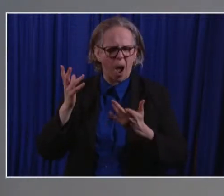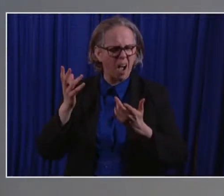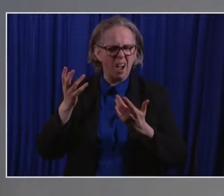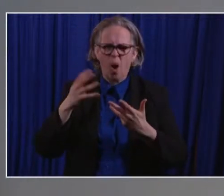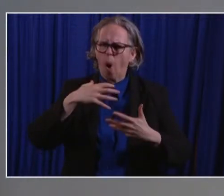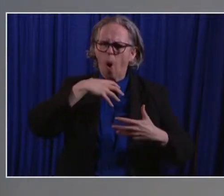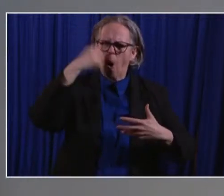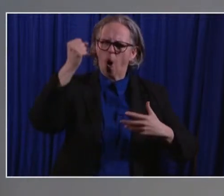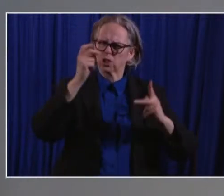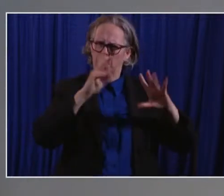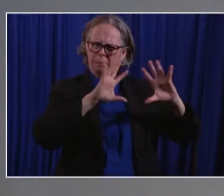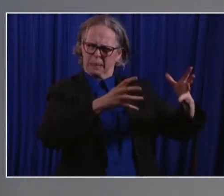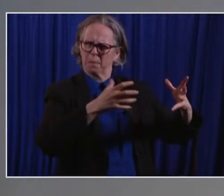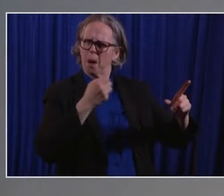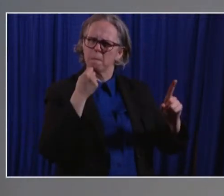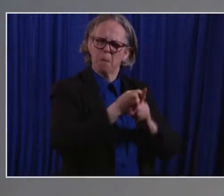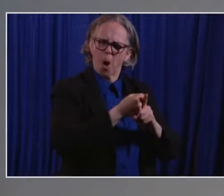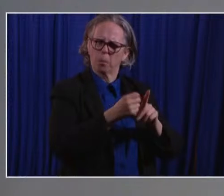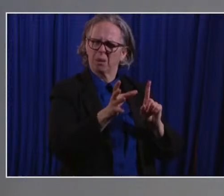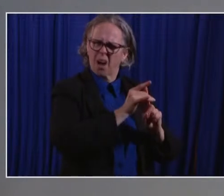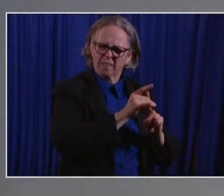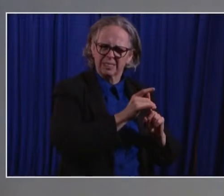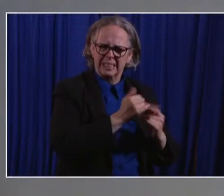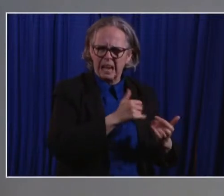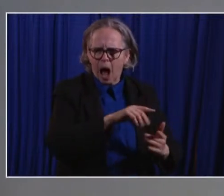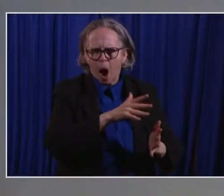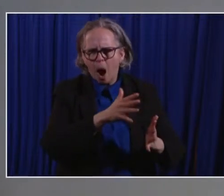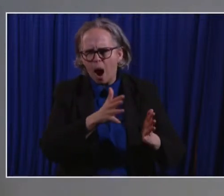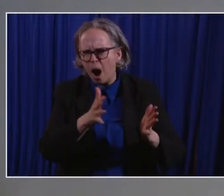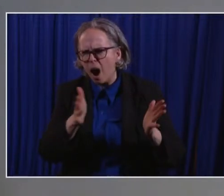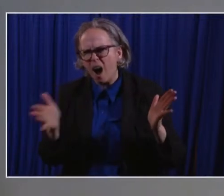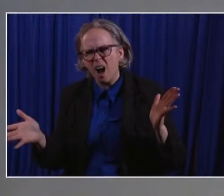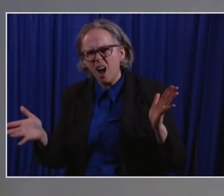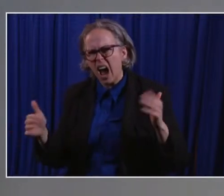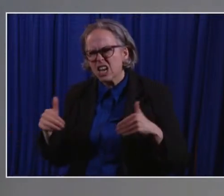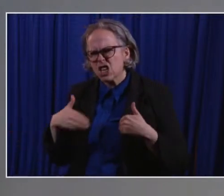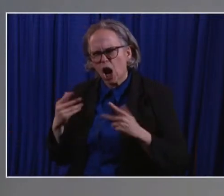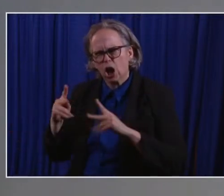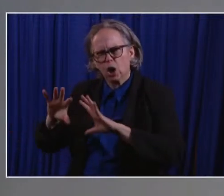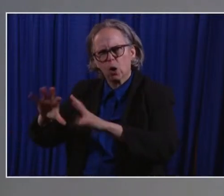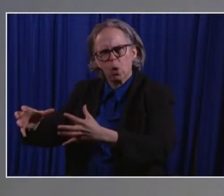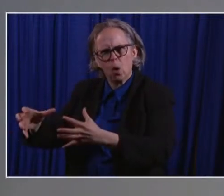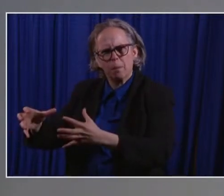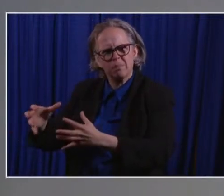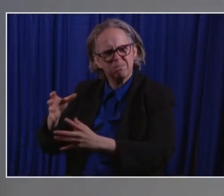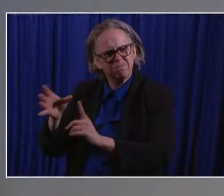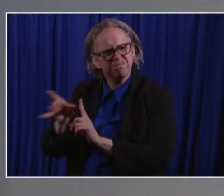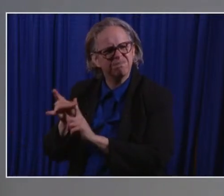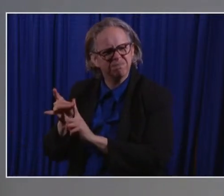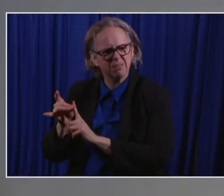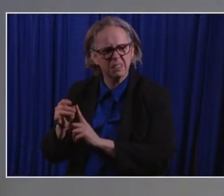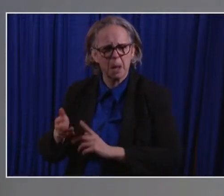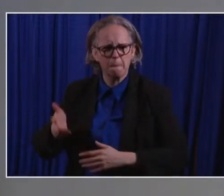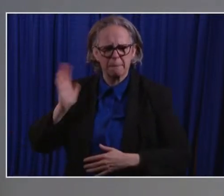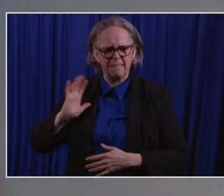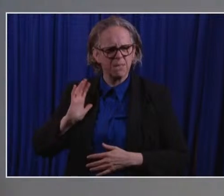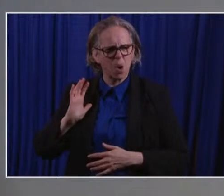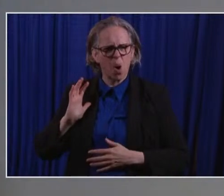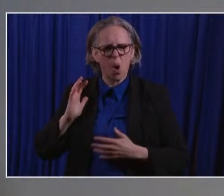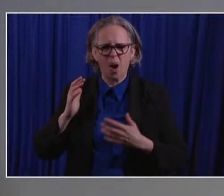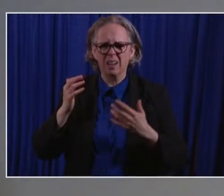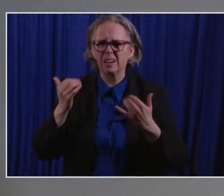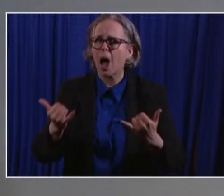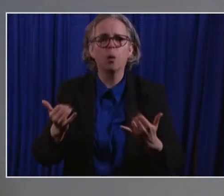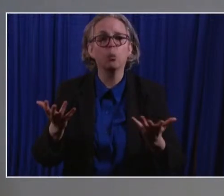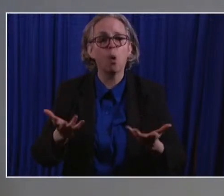the largest percentage are of persons of color. This is a great opportunity to protect your